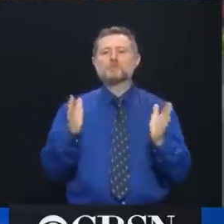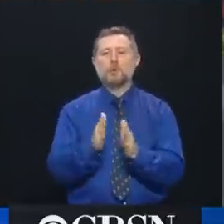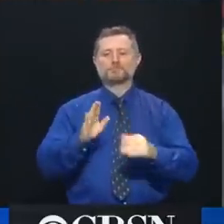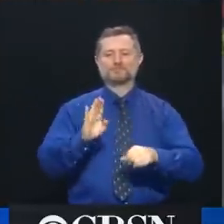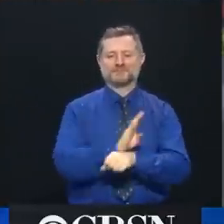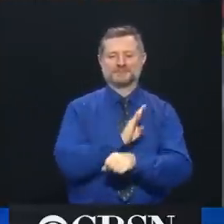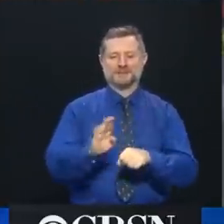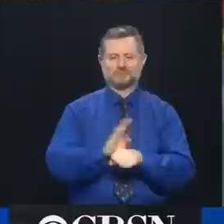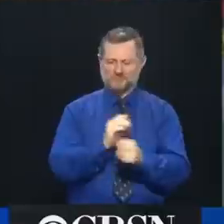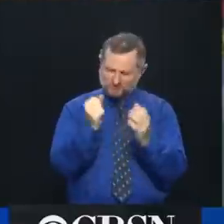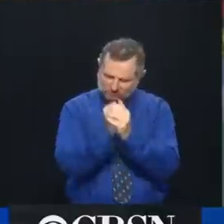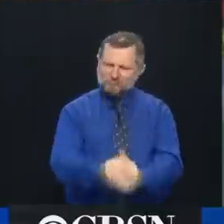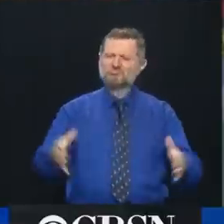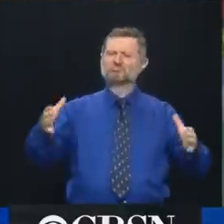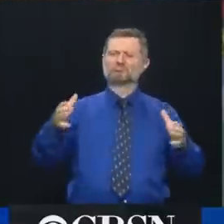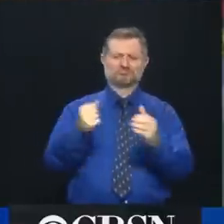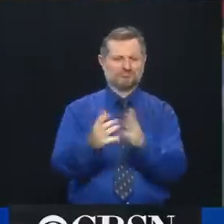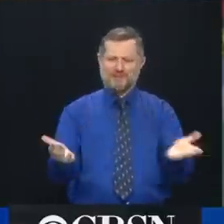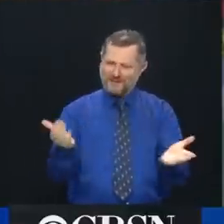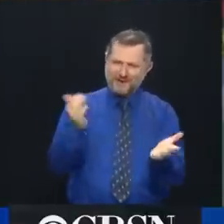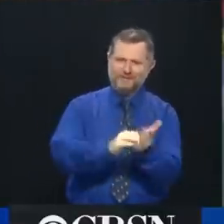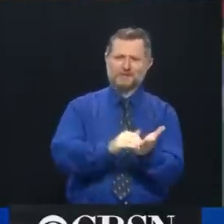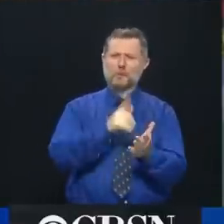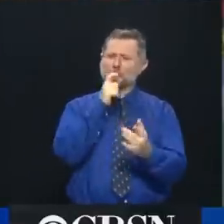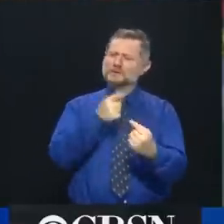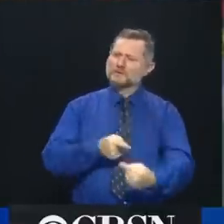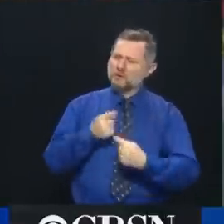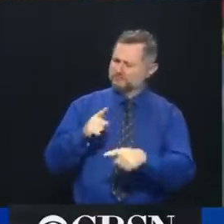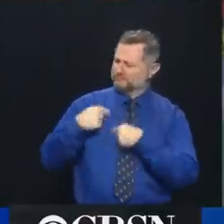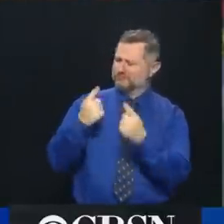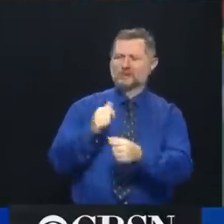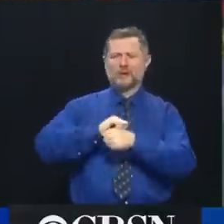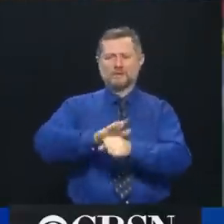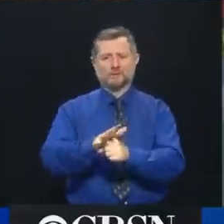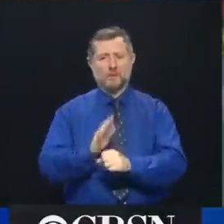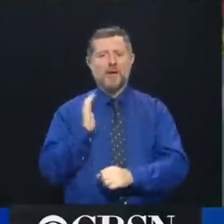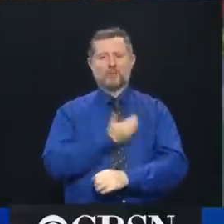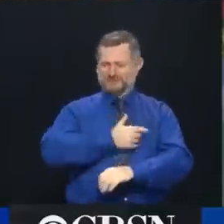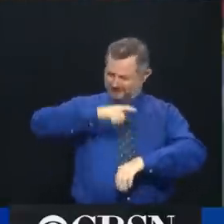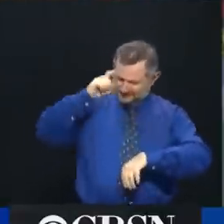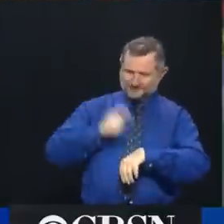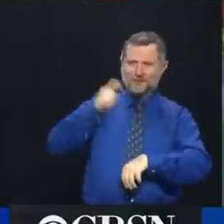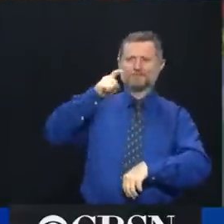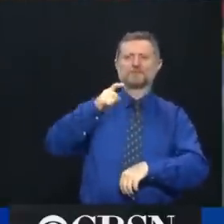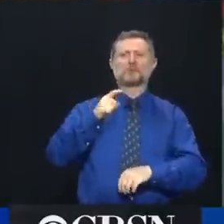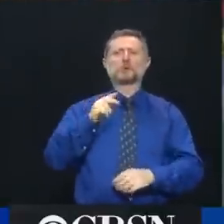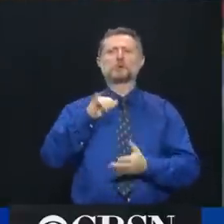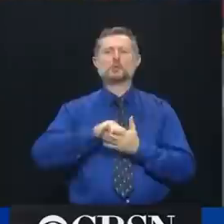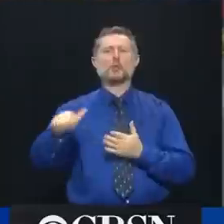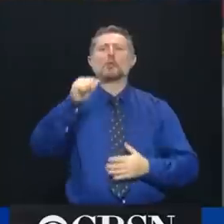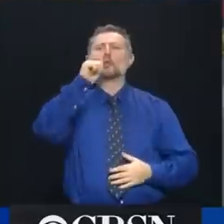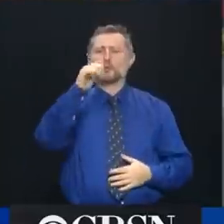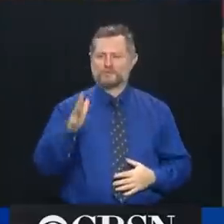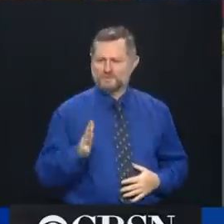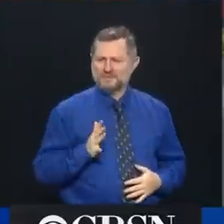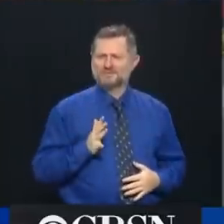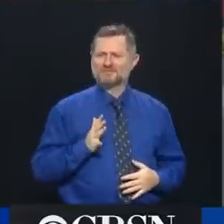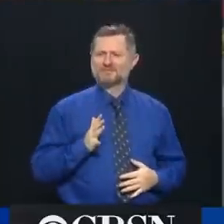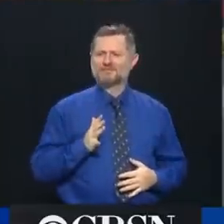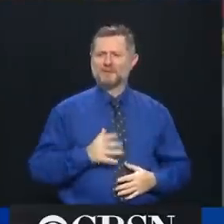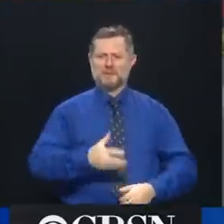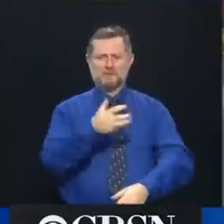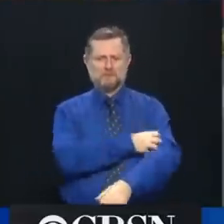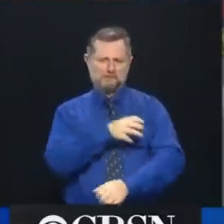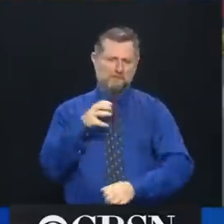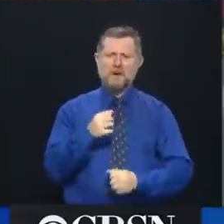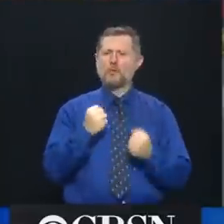pandemic it's our time to unleash the power of new york's women and make sure that any barriers to success and